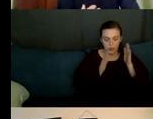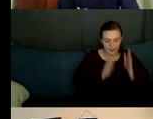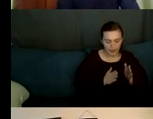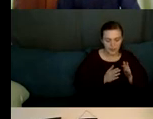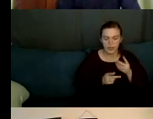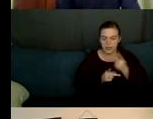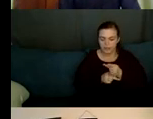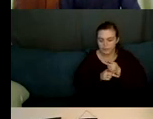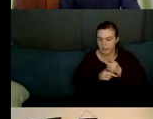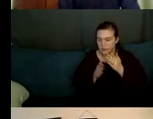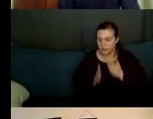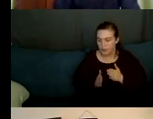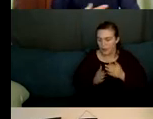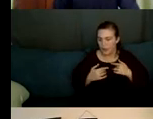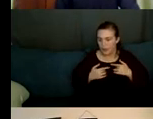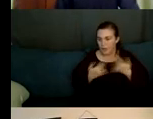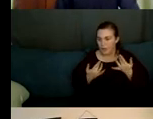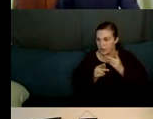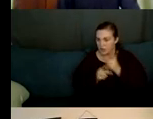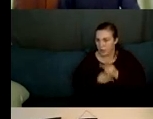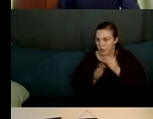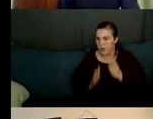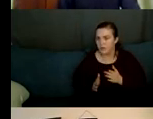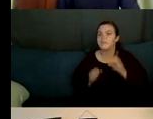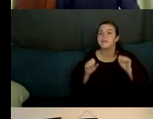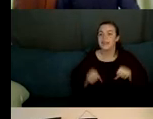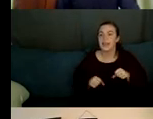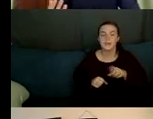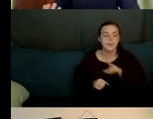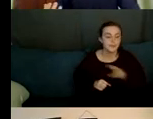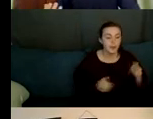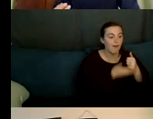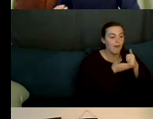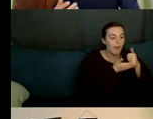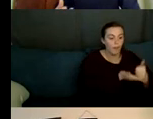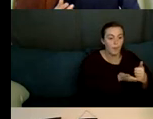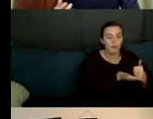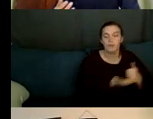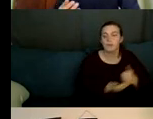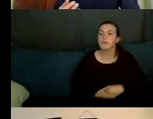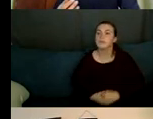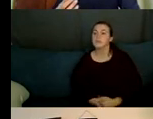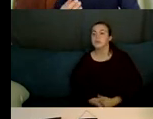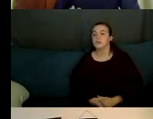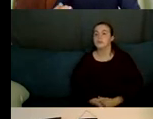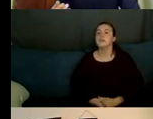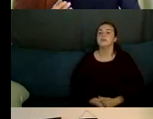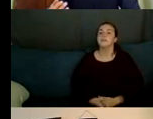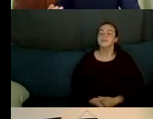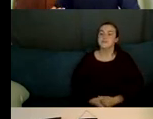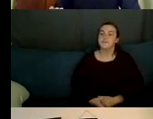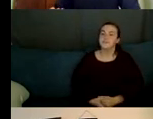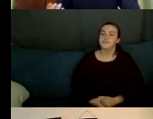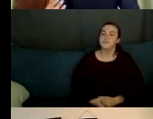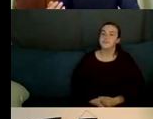out, because they're going to be able to step away really easily if something comes up. And then just